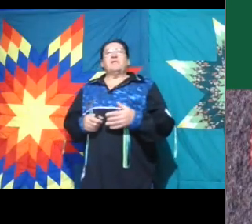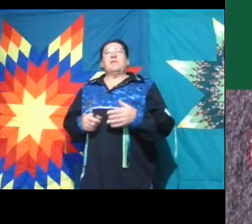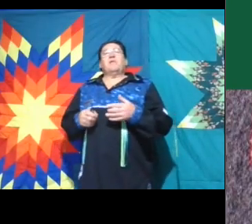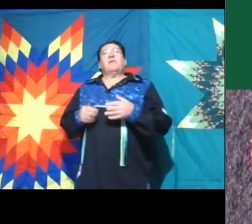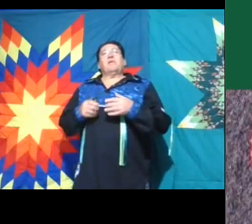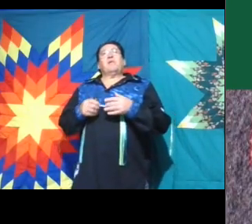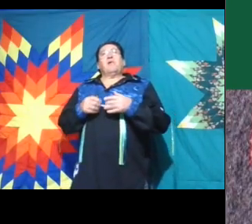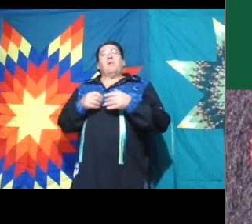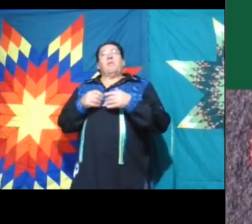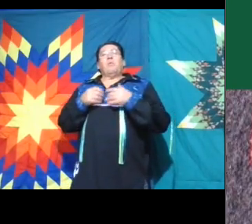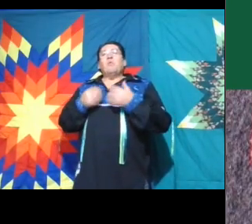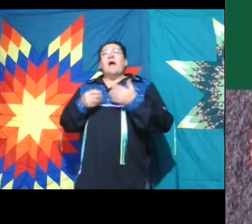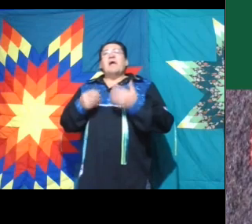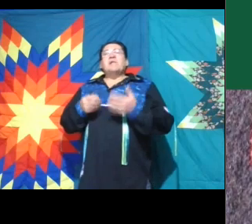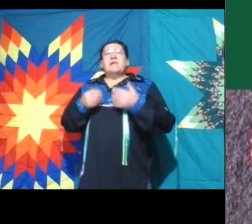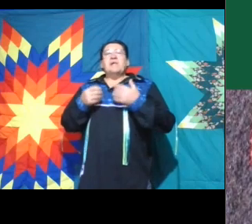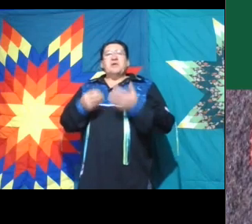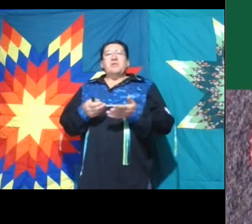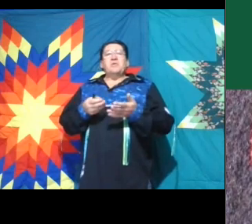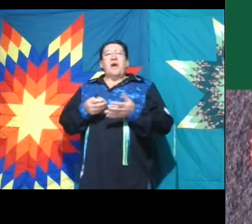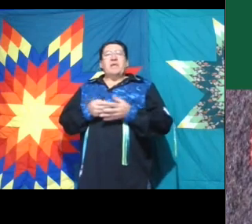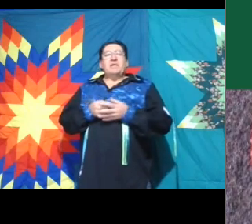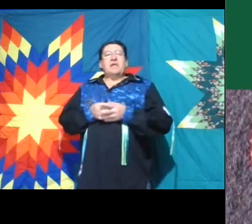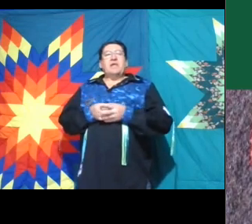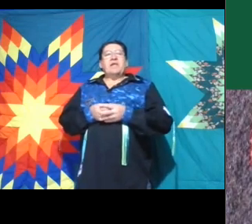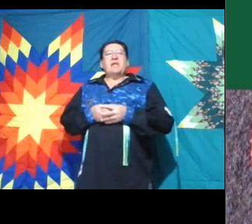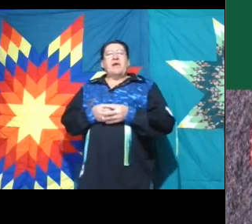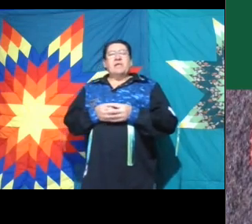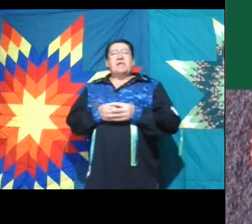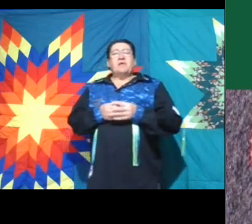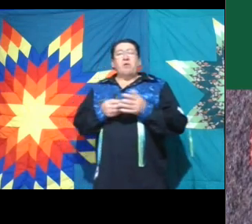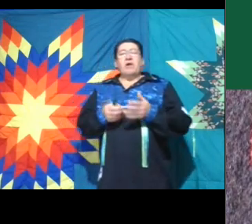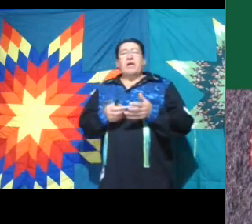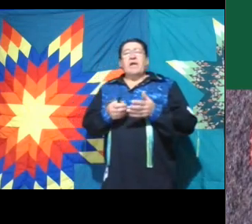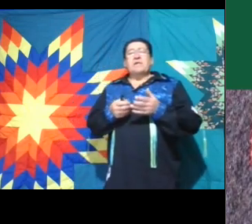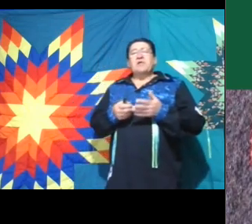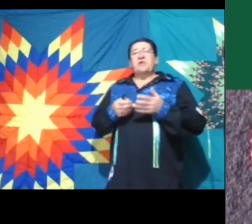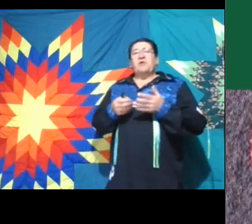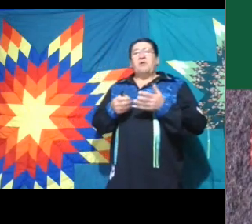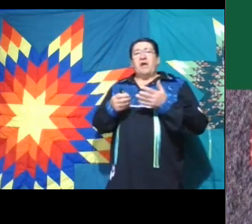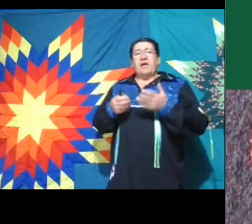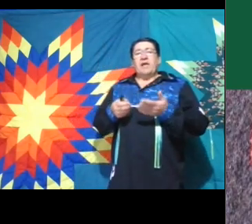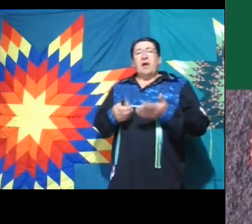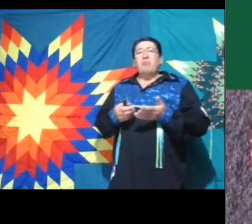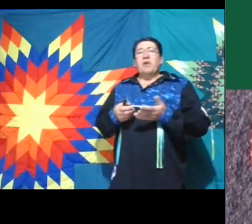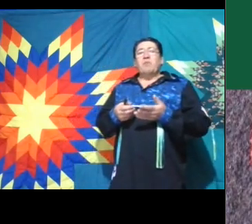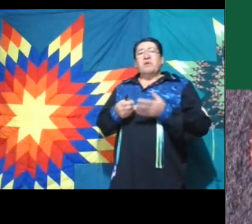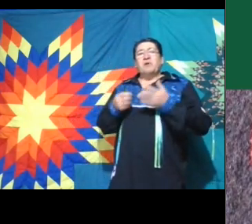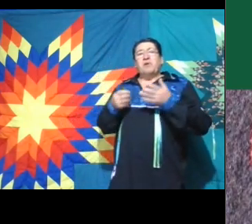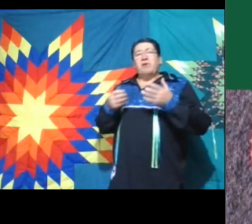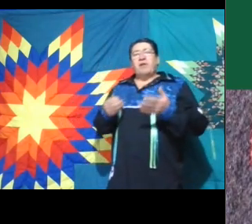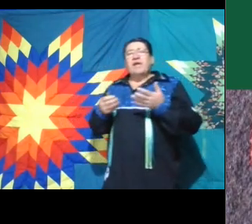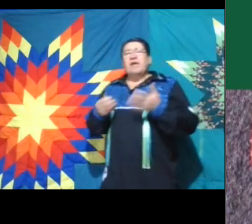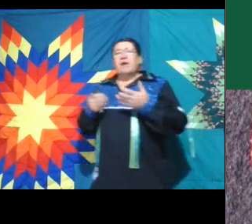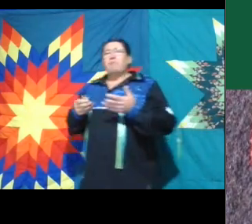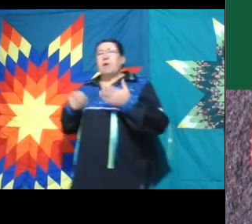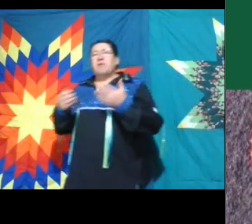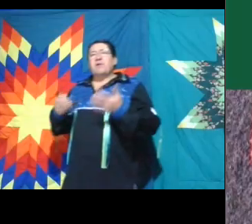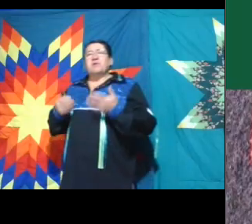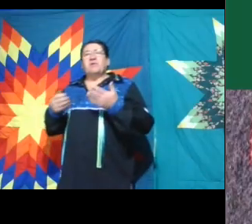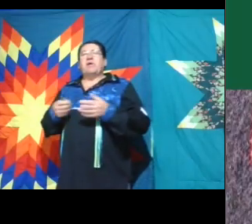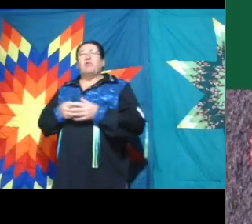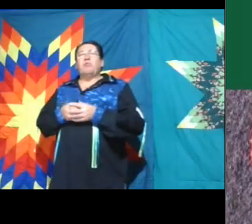companies. What we're asking you as an organization or a company, when you start thinking